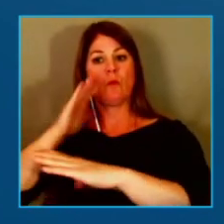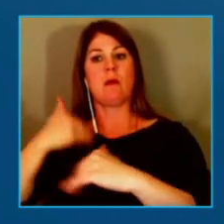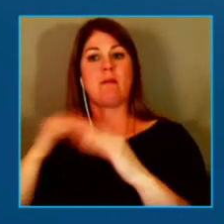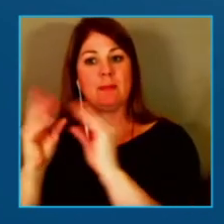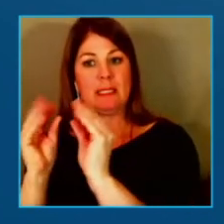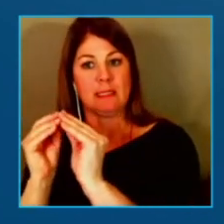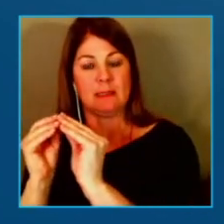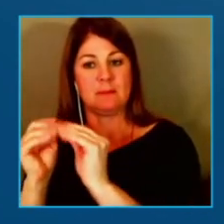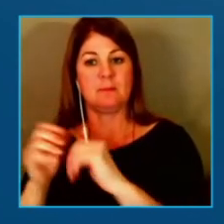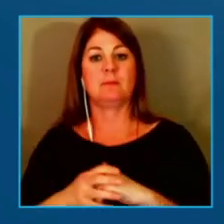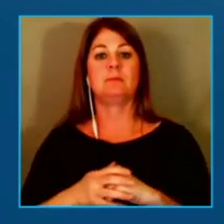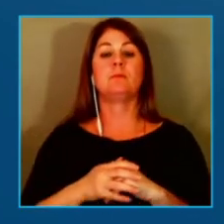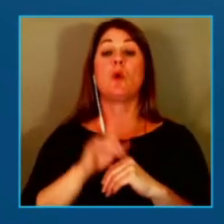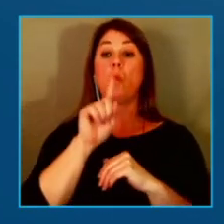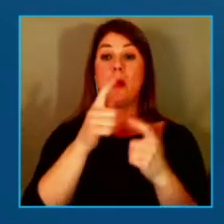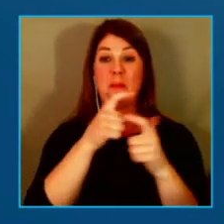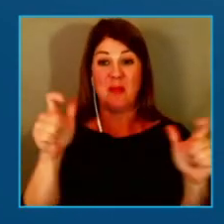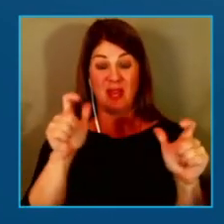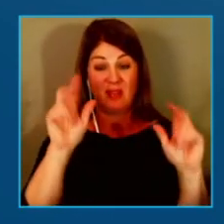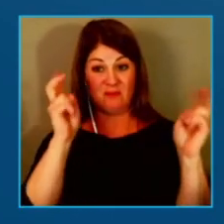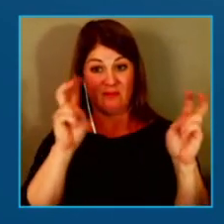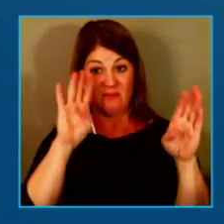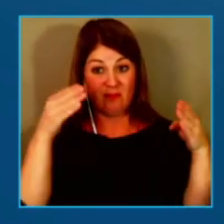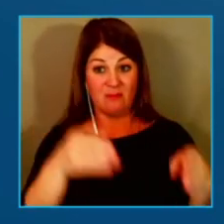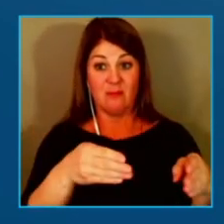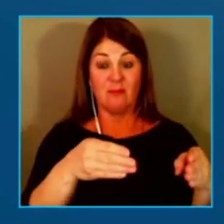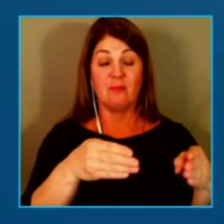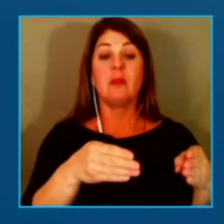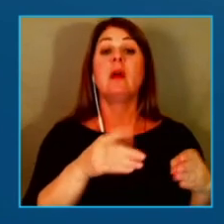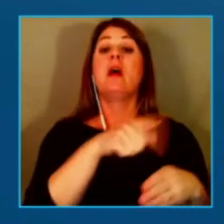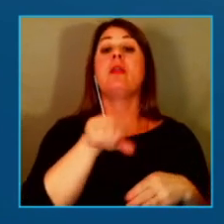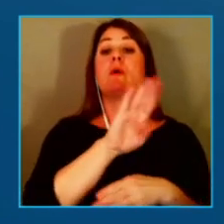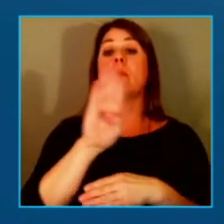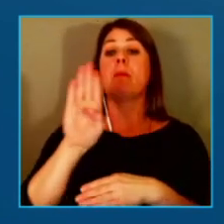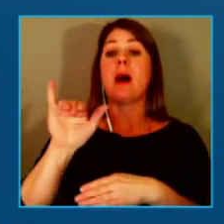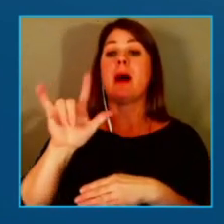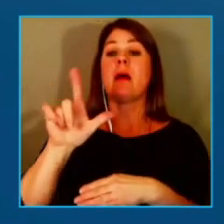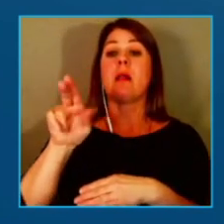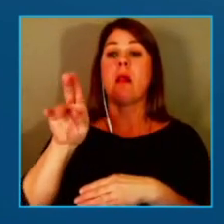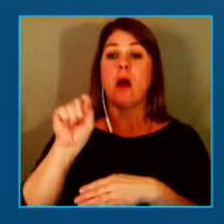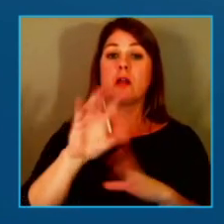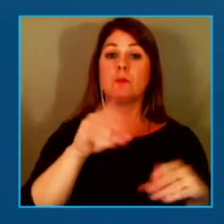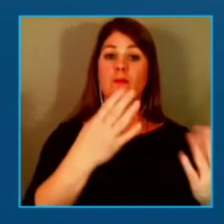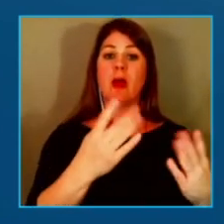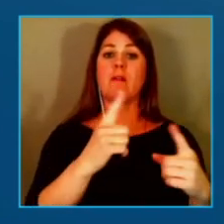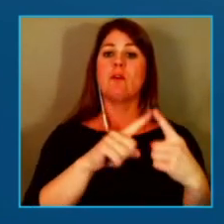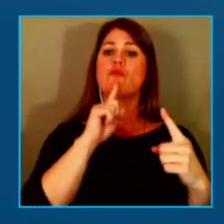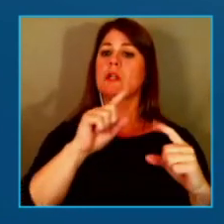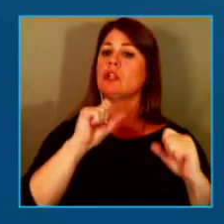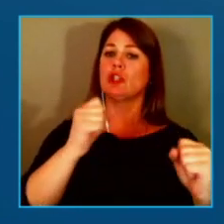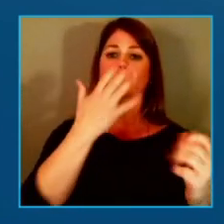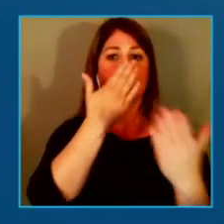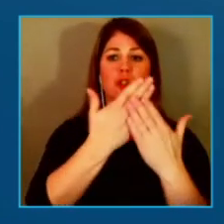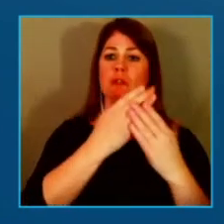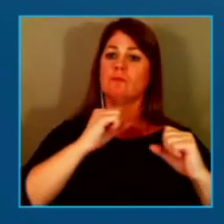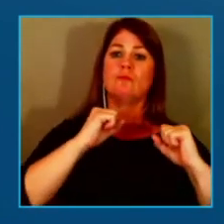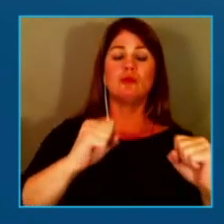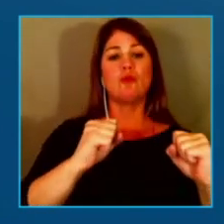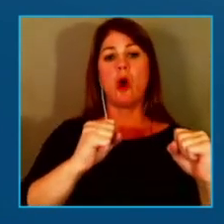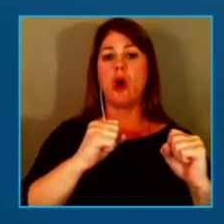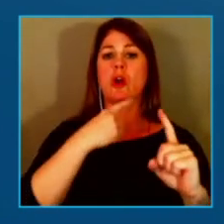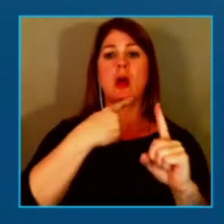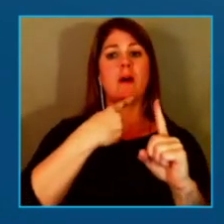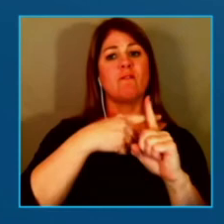big areas we focused on is ensuring that these bylaws provide for a robust affirmative action and outreach